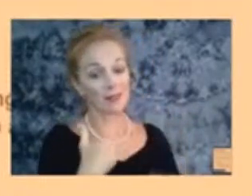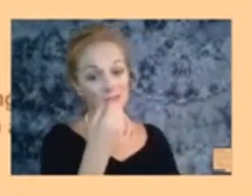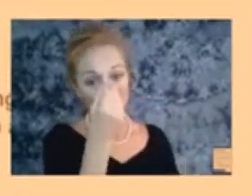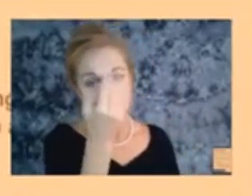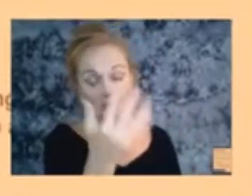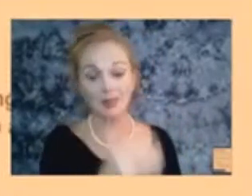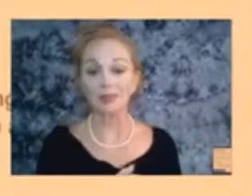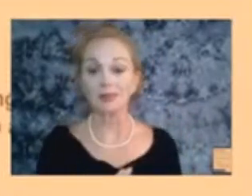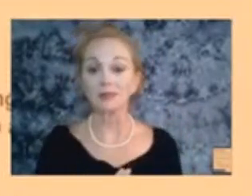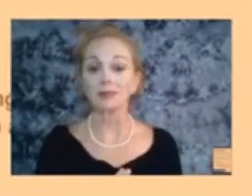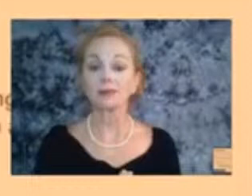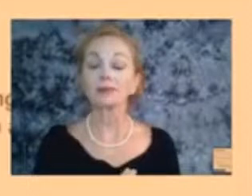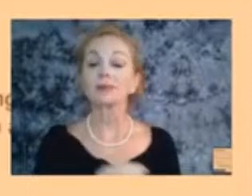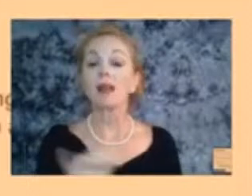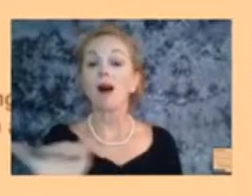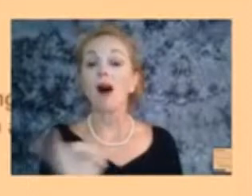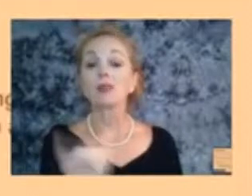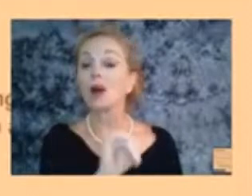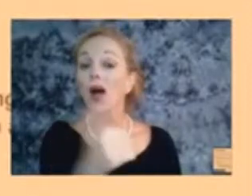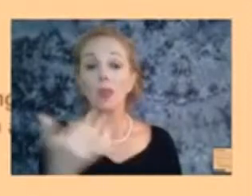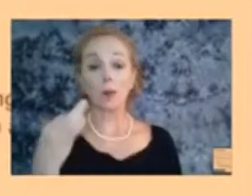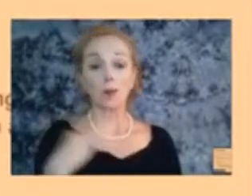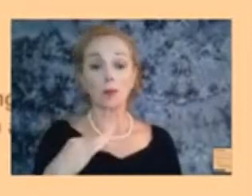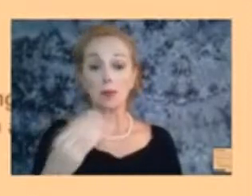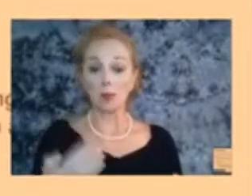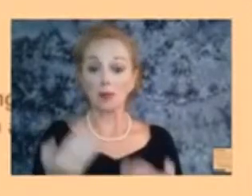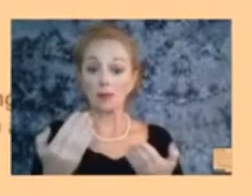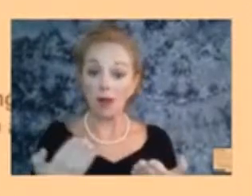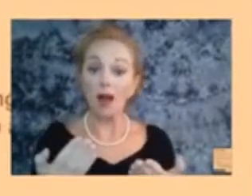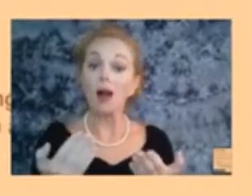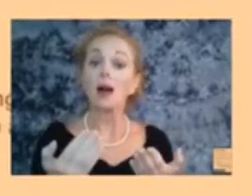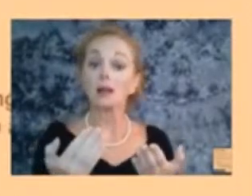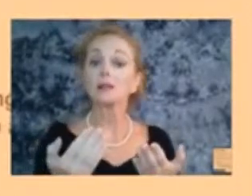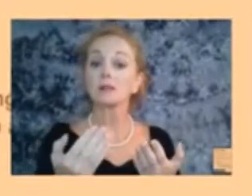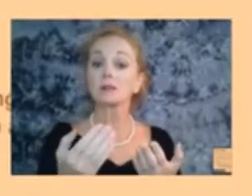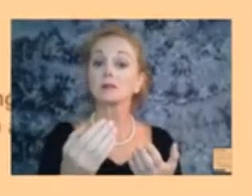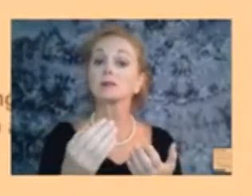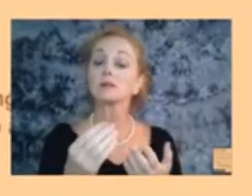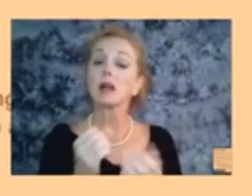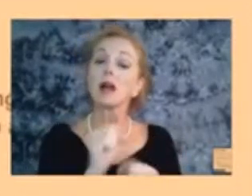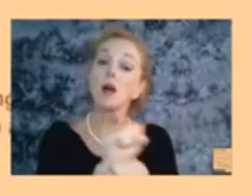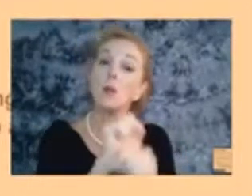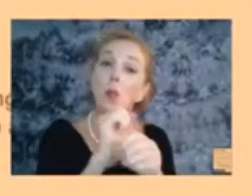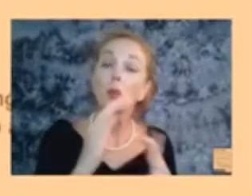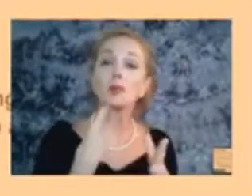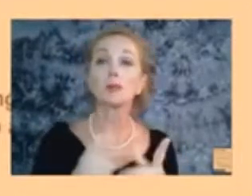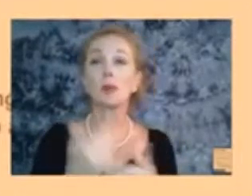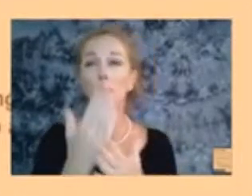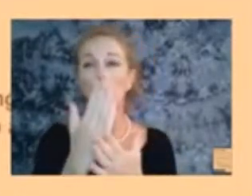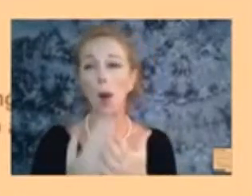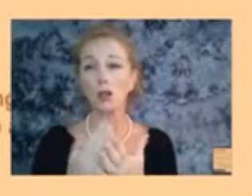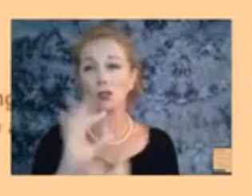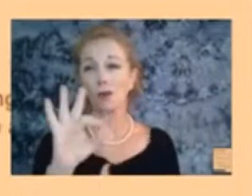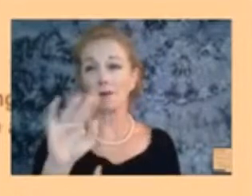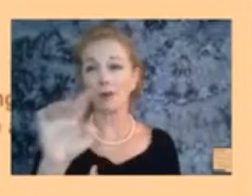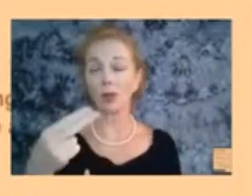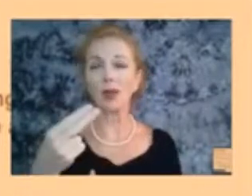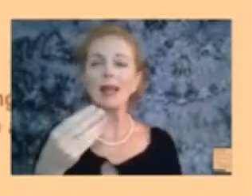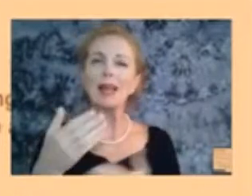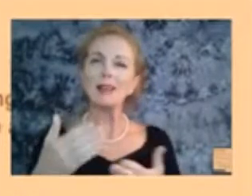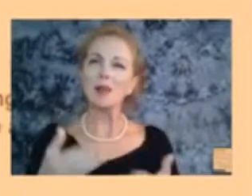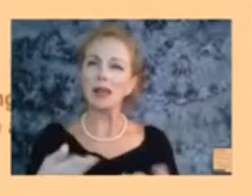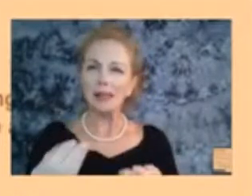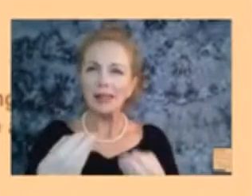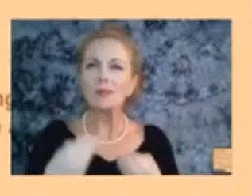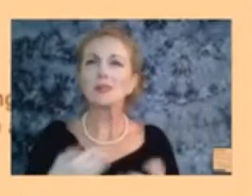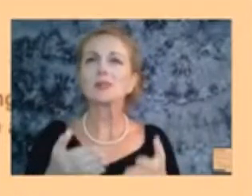another benefit that we could provide our employees by declaring partial furlough. It gives us a way to notify in a uniform